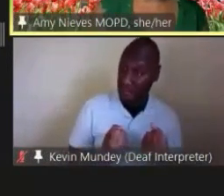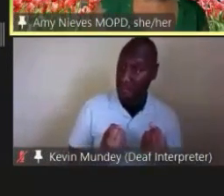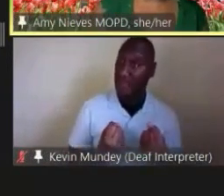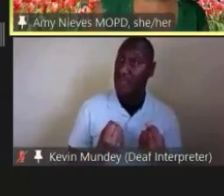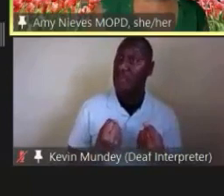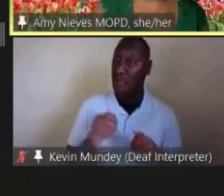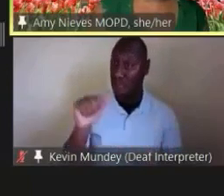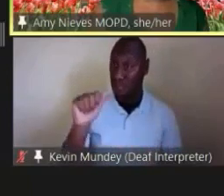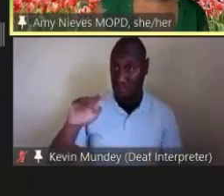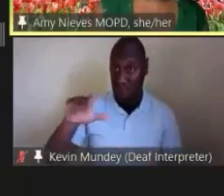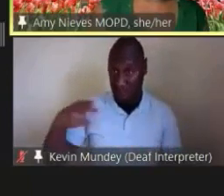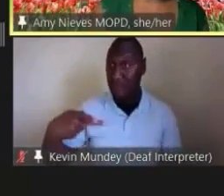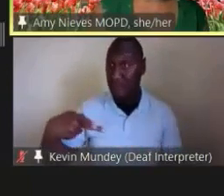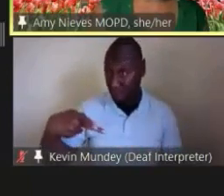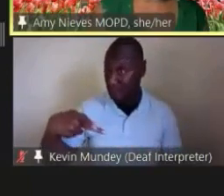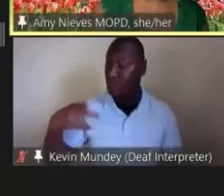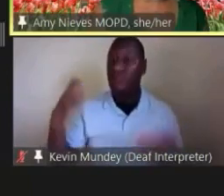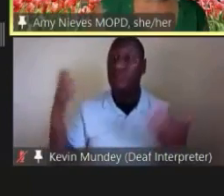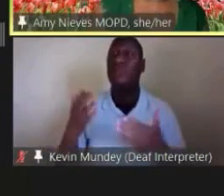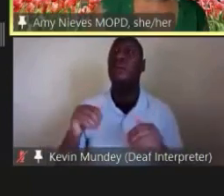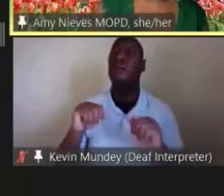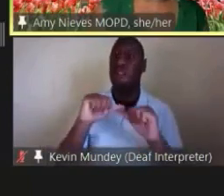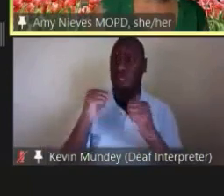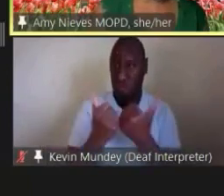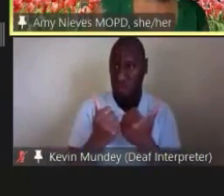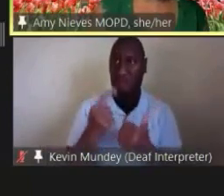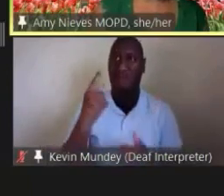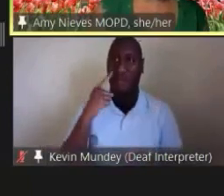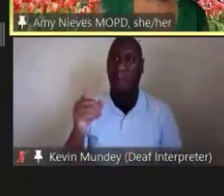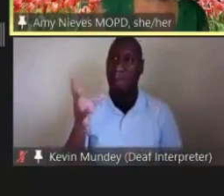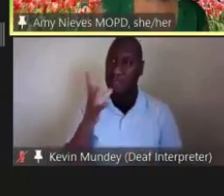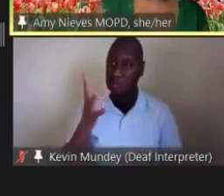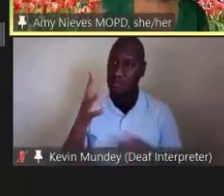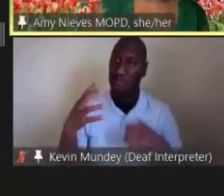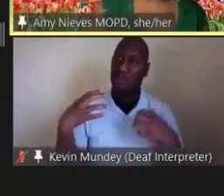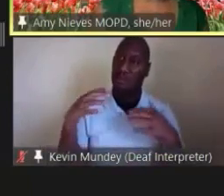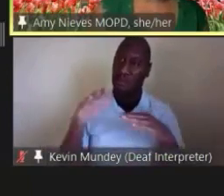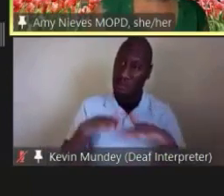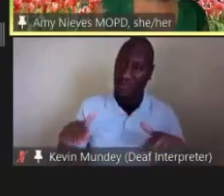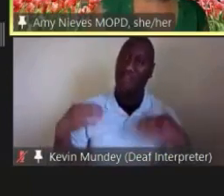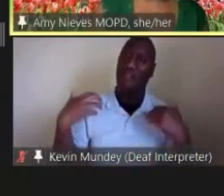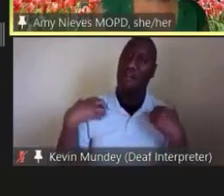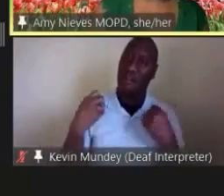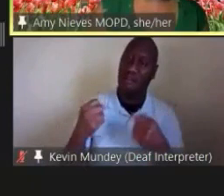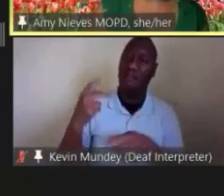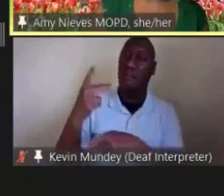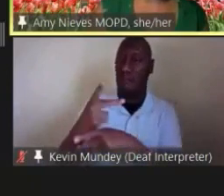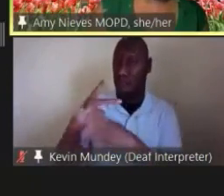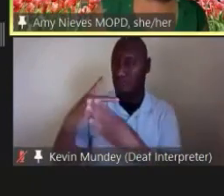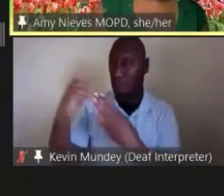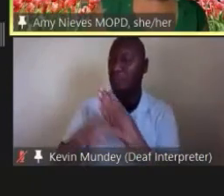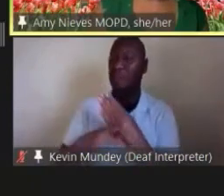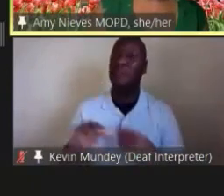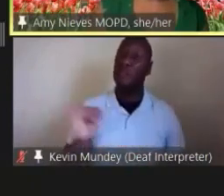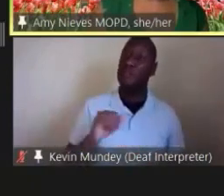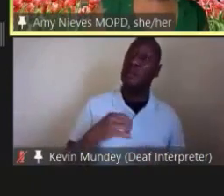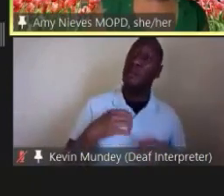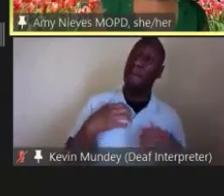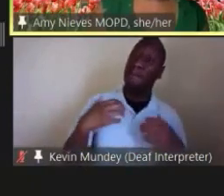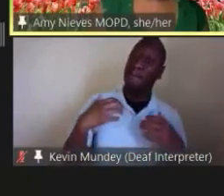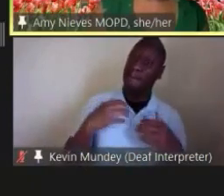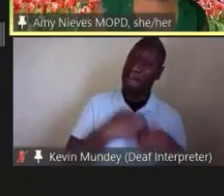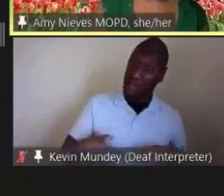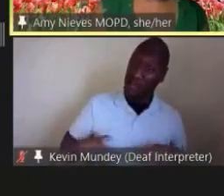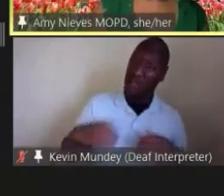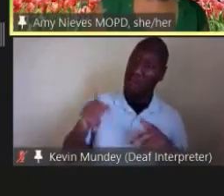the Association of Maternal Child Health Programs, and the Mayor's Office for People with Disabilities. We would like to